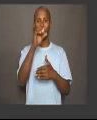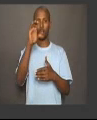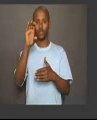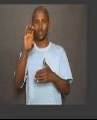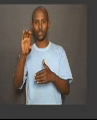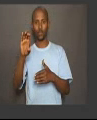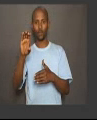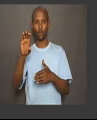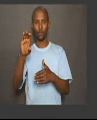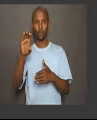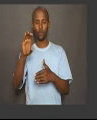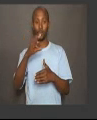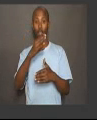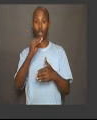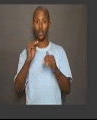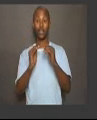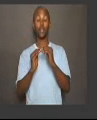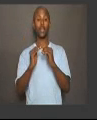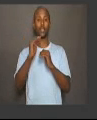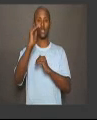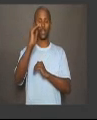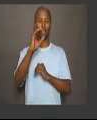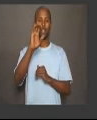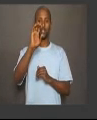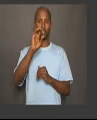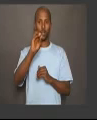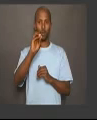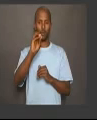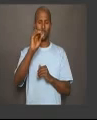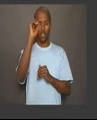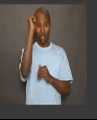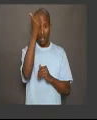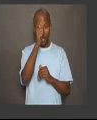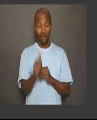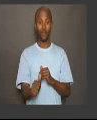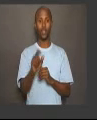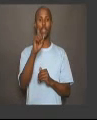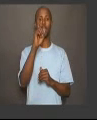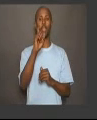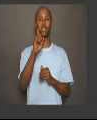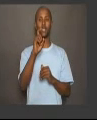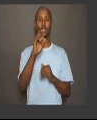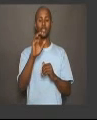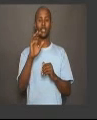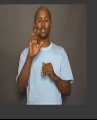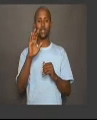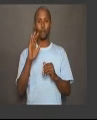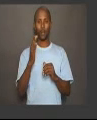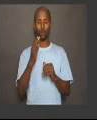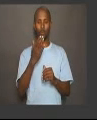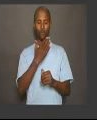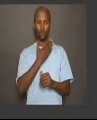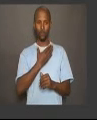AC, and greater than 0 for every x that is part of